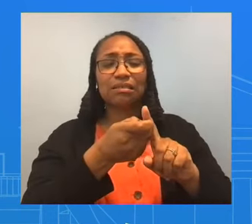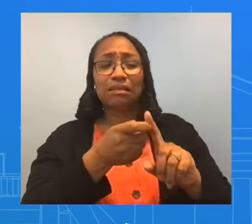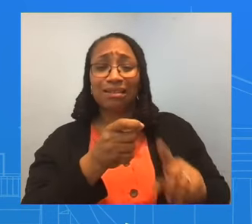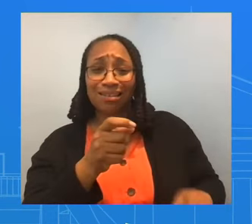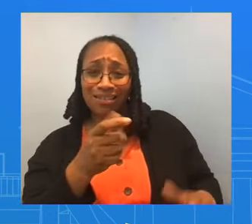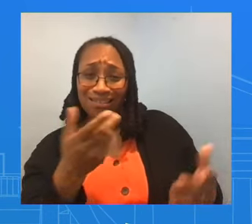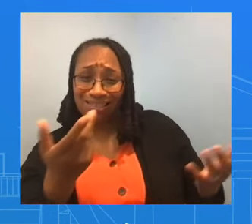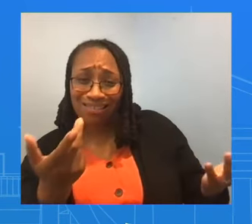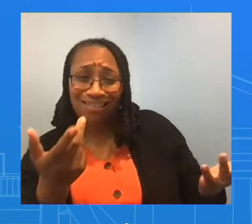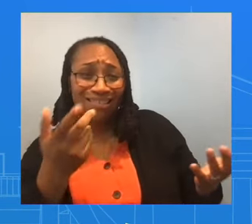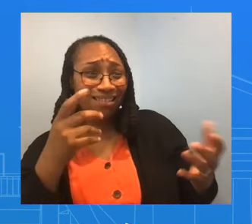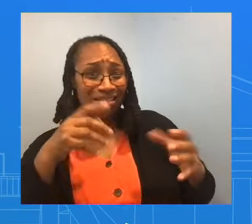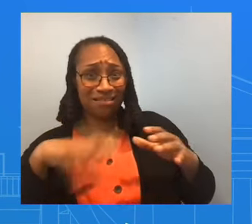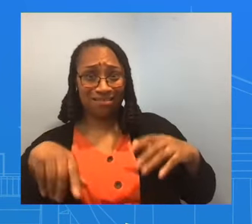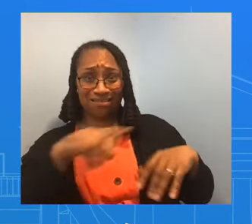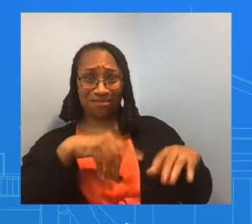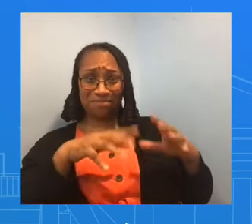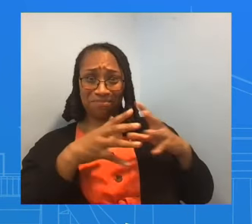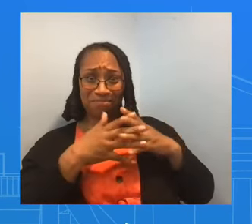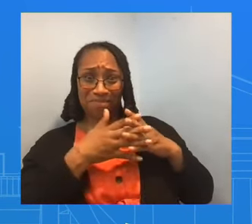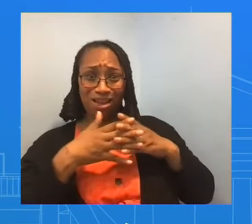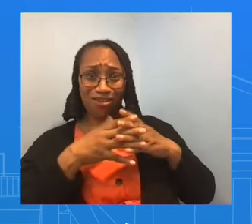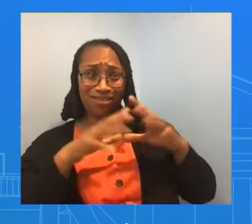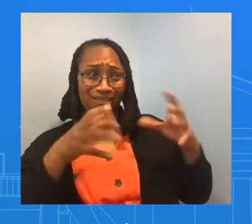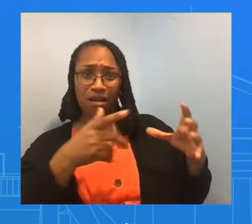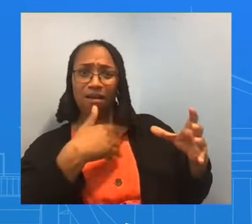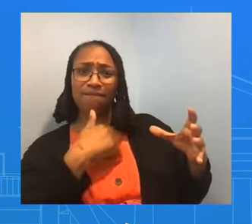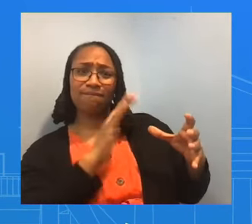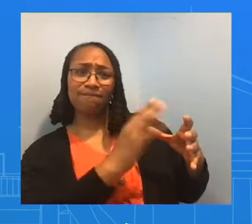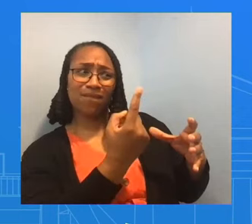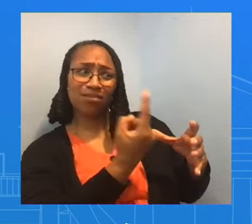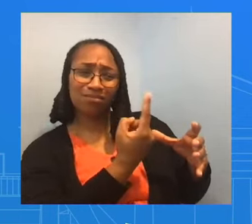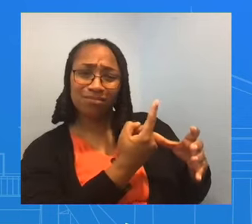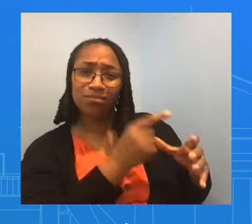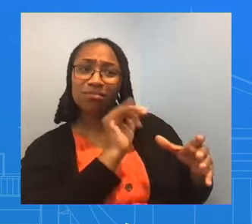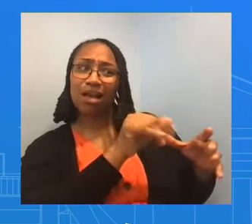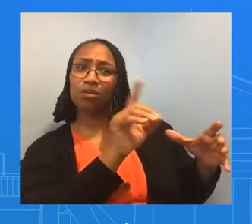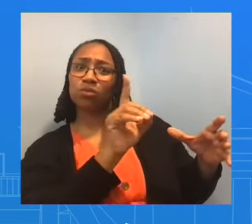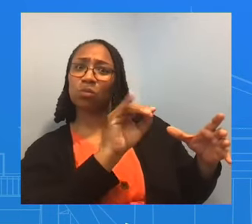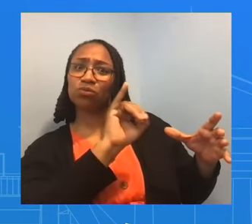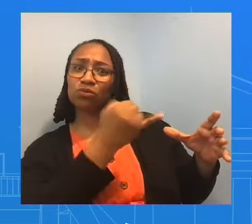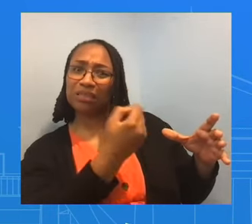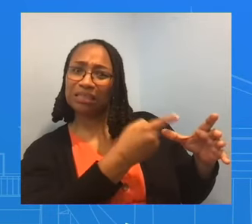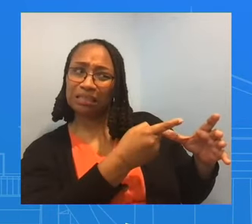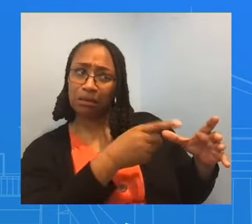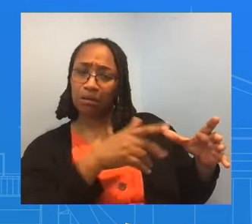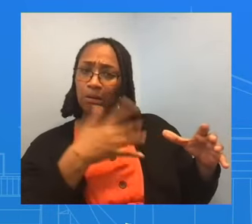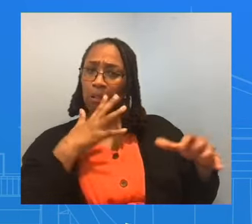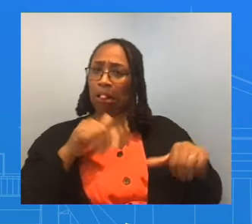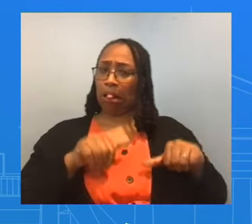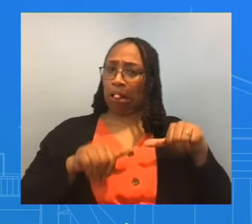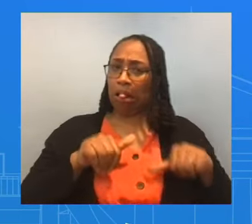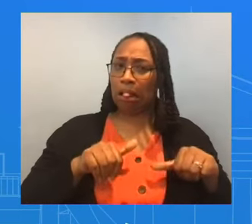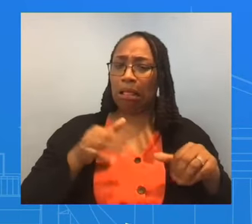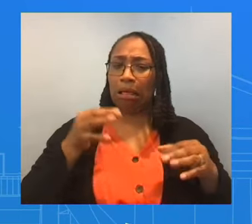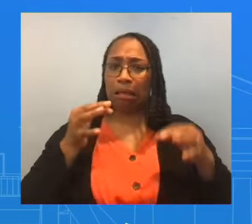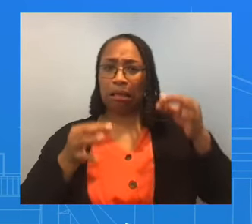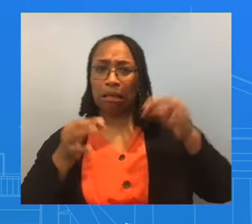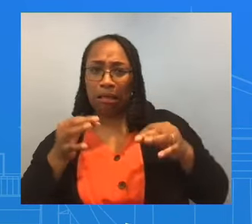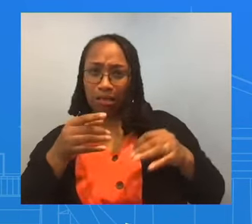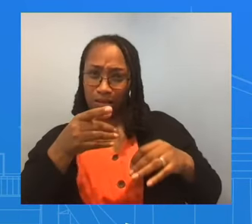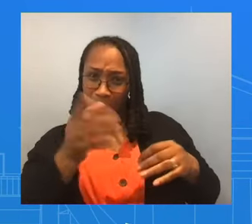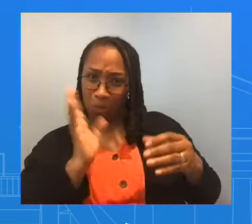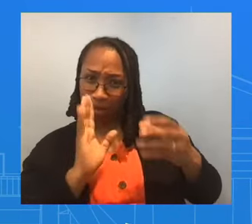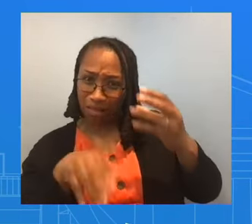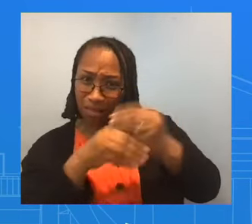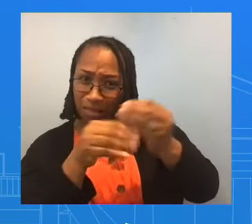its nonpartisan nature, may be shaken. What would you tell those folks? So two things I want to say in answering your question, Jeremy. The first